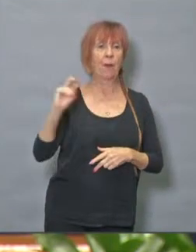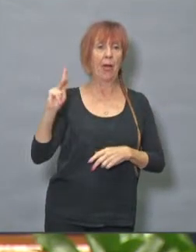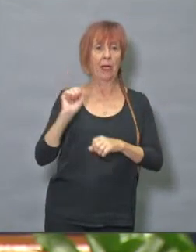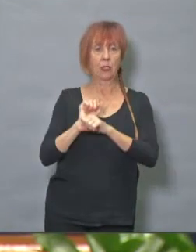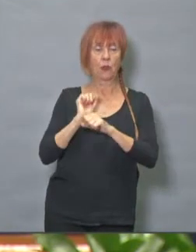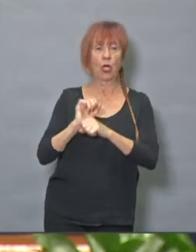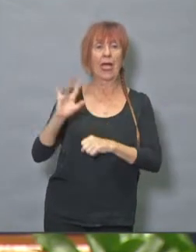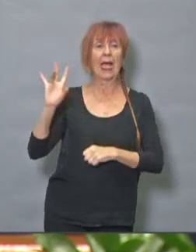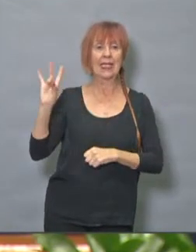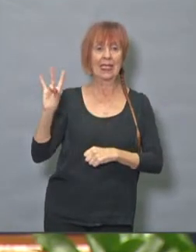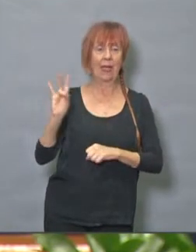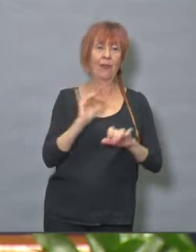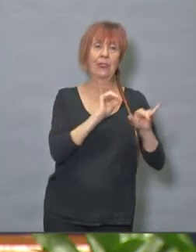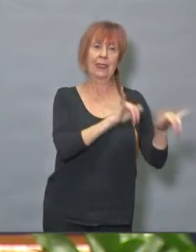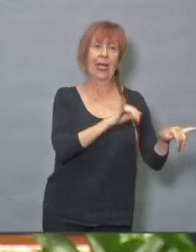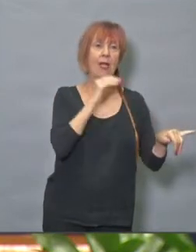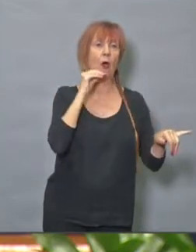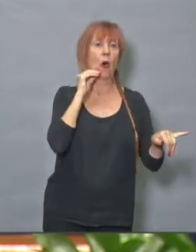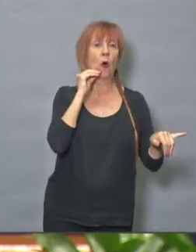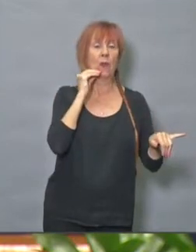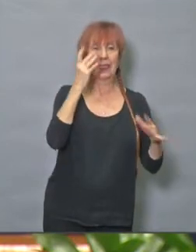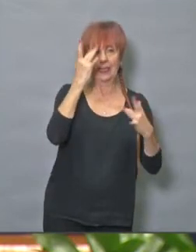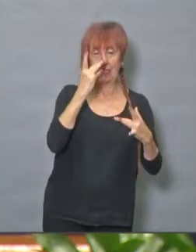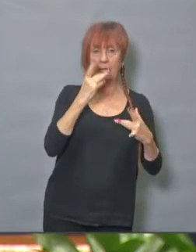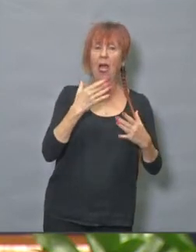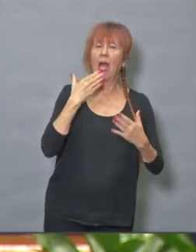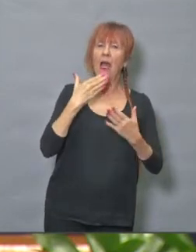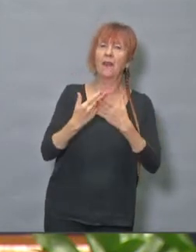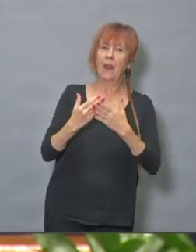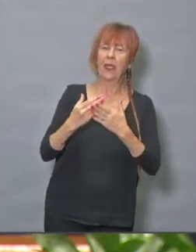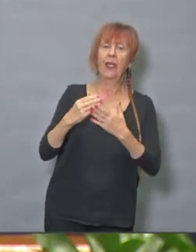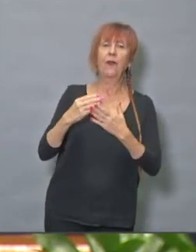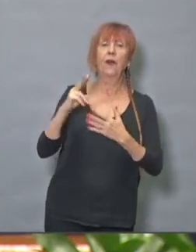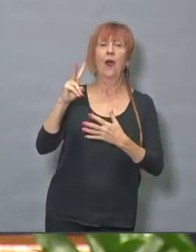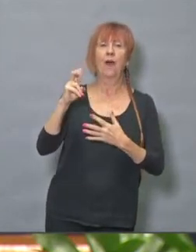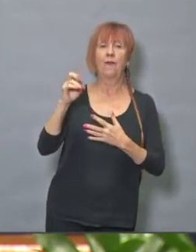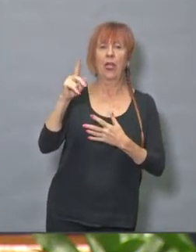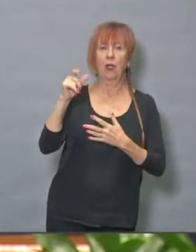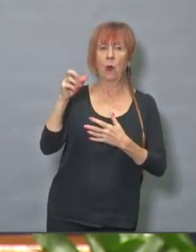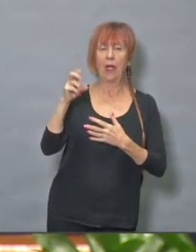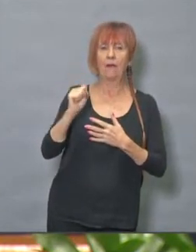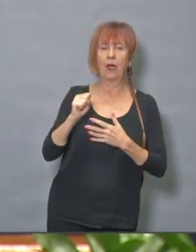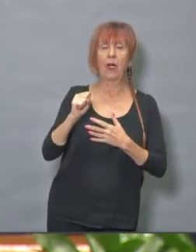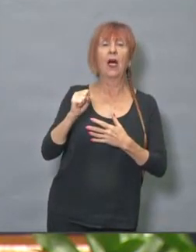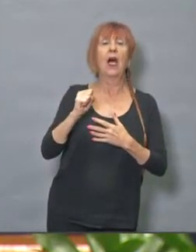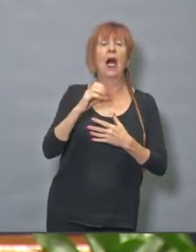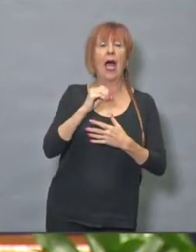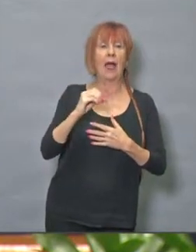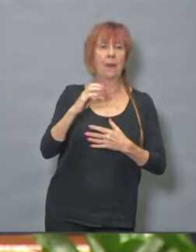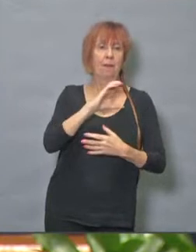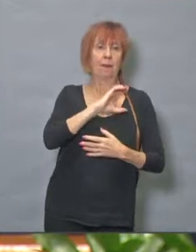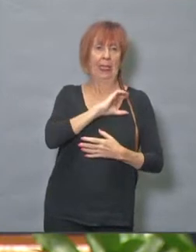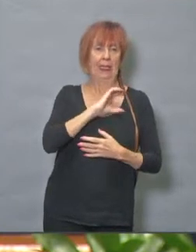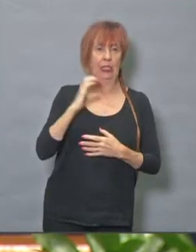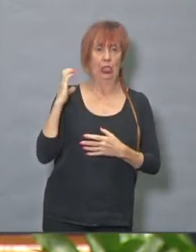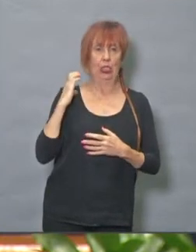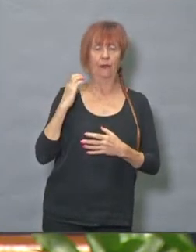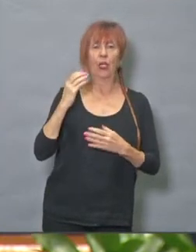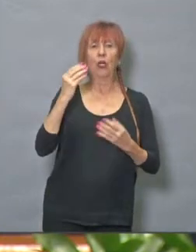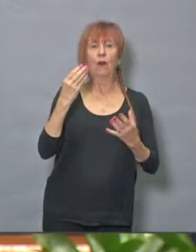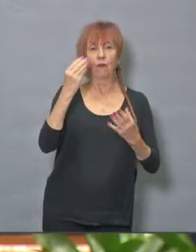and 7 are home sick. I want to thank Sheriff Villanueva and Chief Osby for sharing these updates each